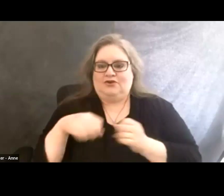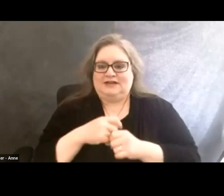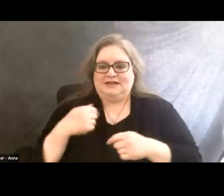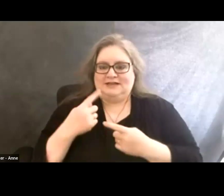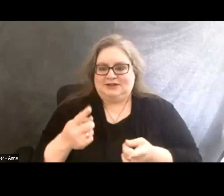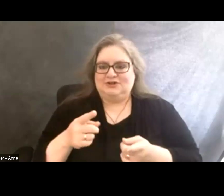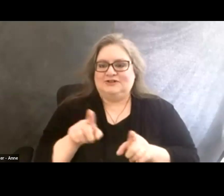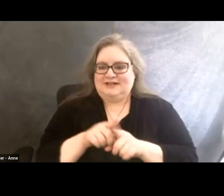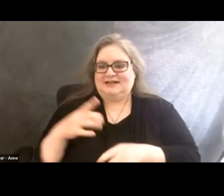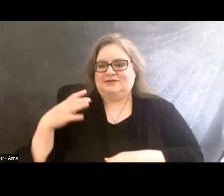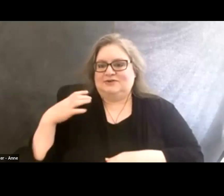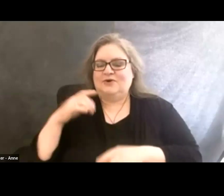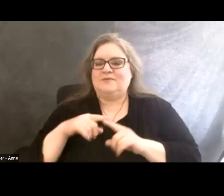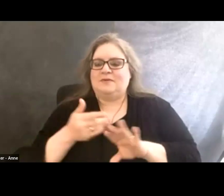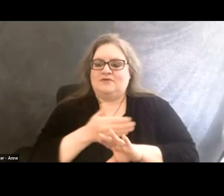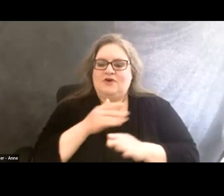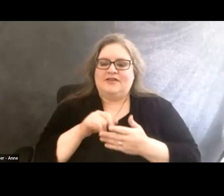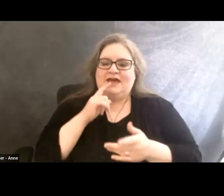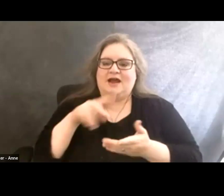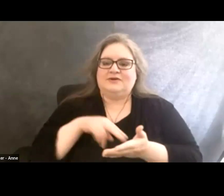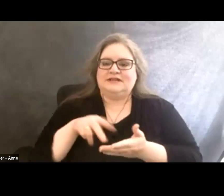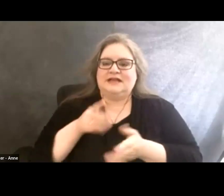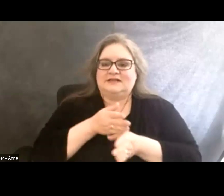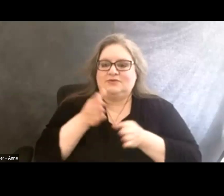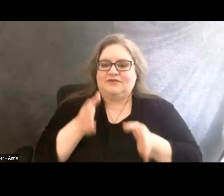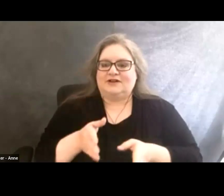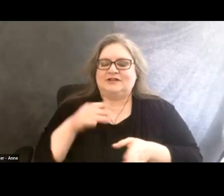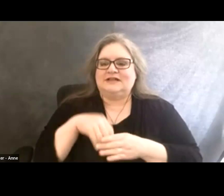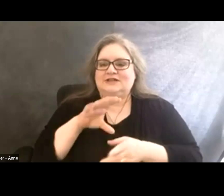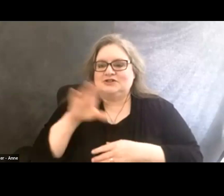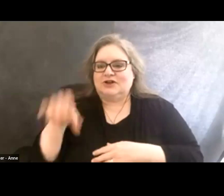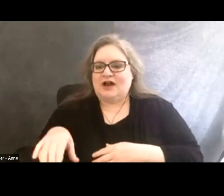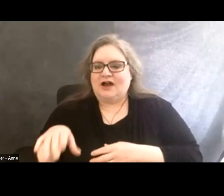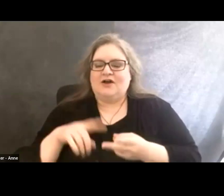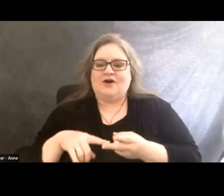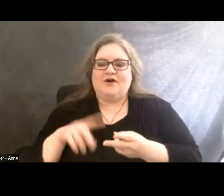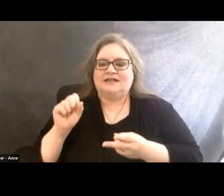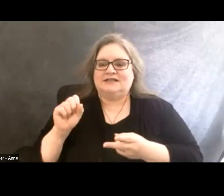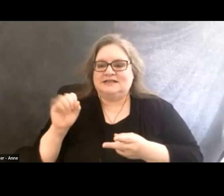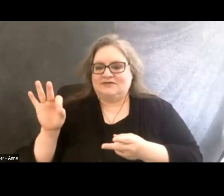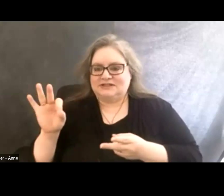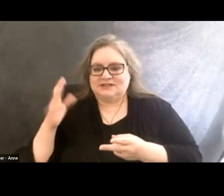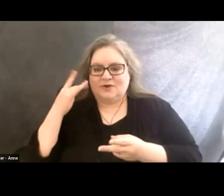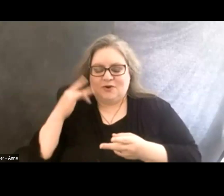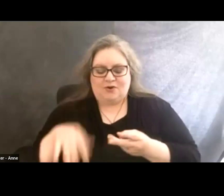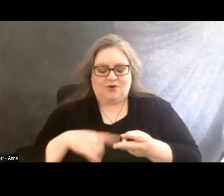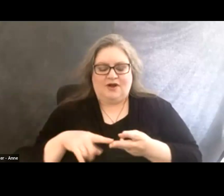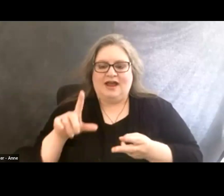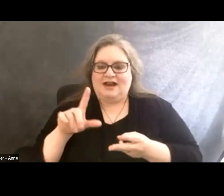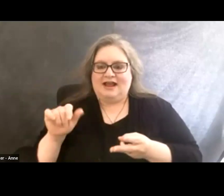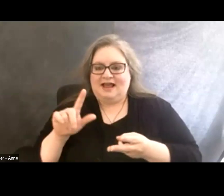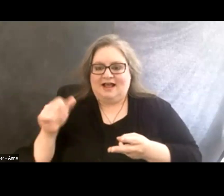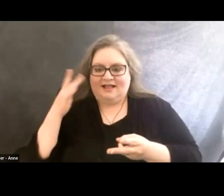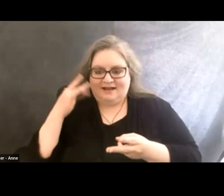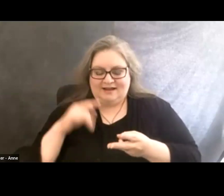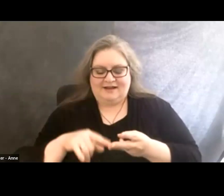as a coach. But before that, I was dancing professionally in Chicago and San Francisco and LA and